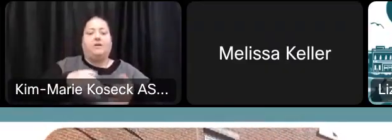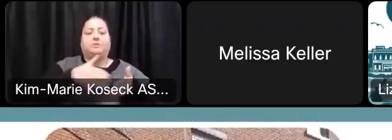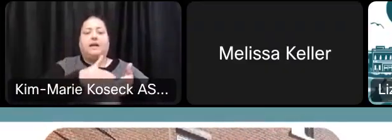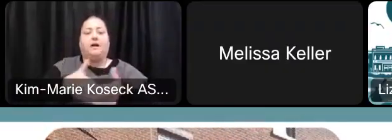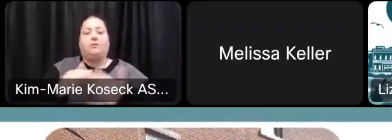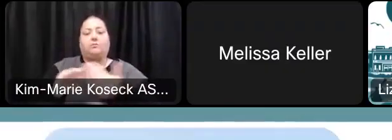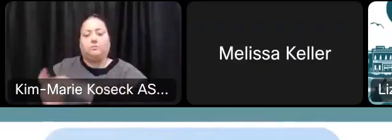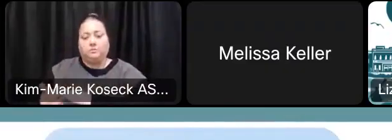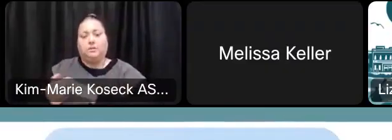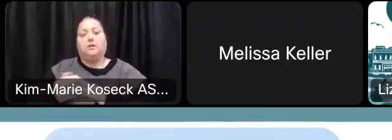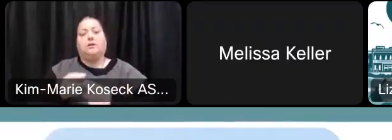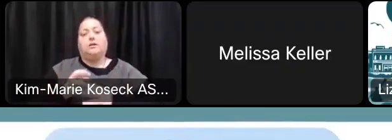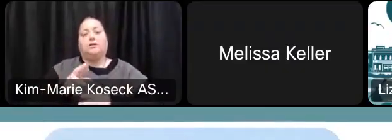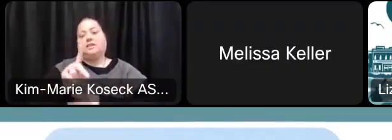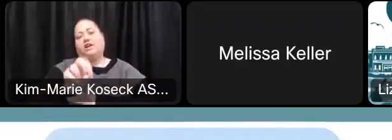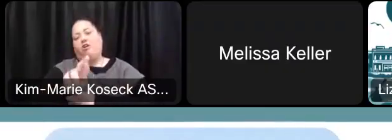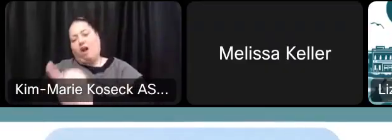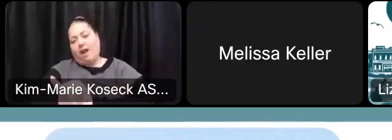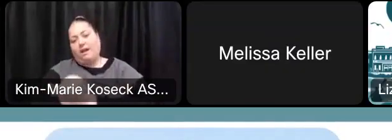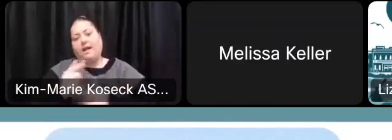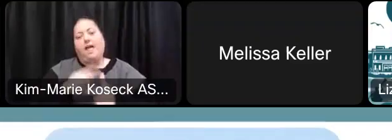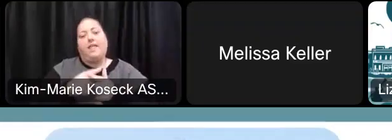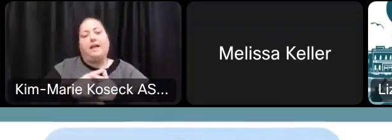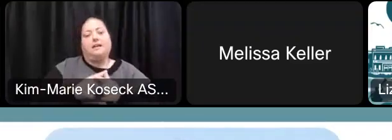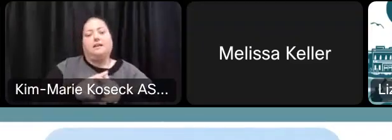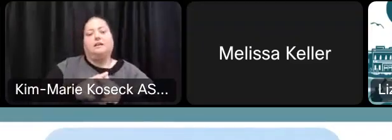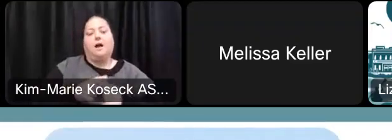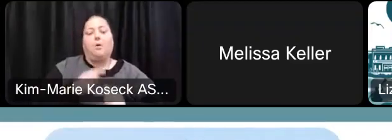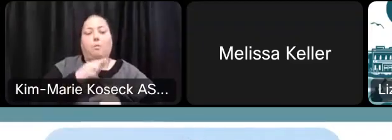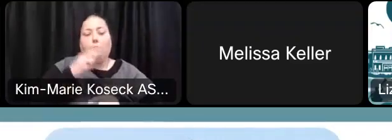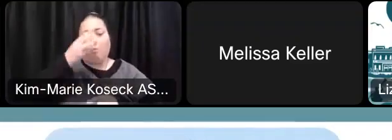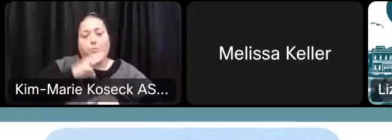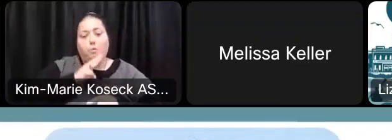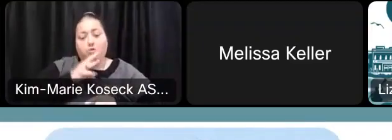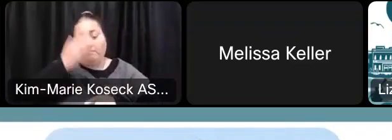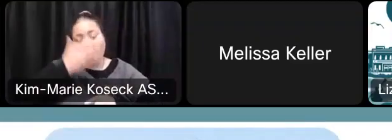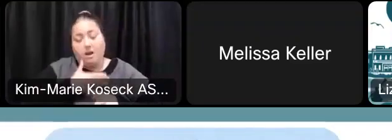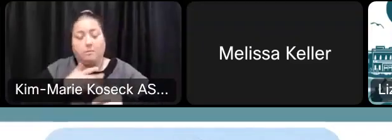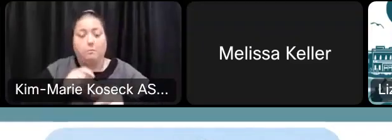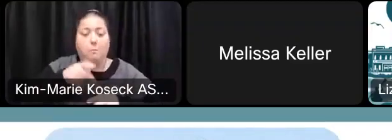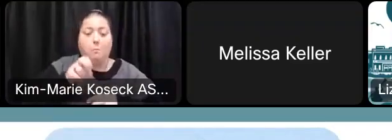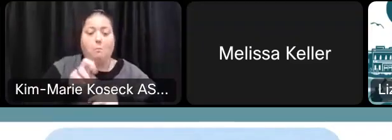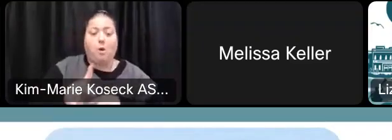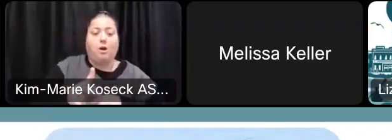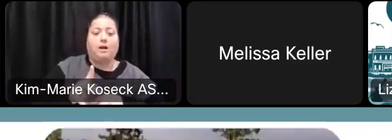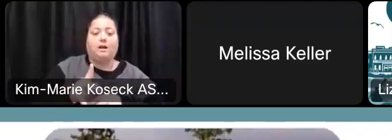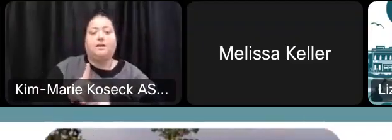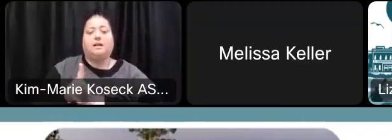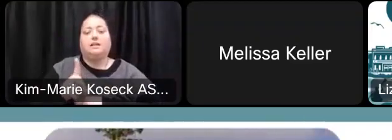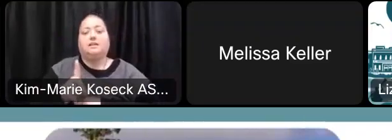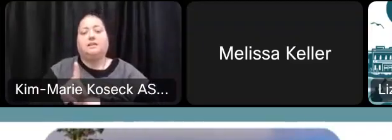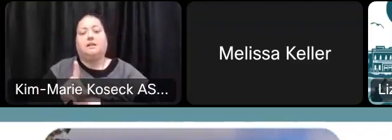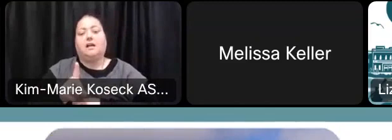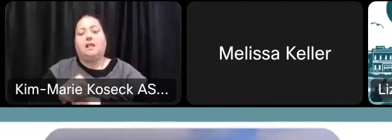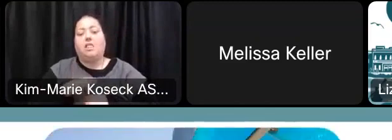Revitalization Initiative. Brightbeck Park, an adjacent waterfront park, received funding through our local waterfront revitalization program to create a